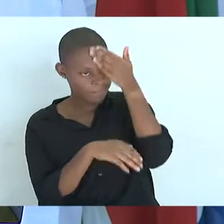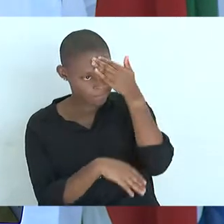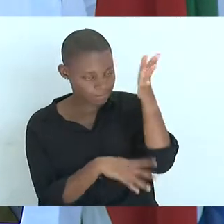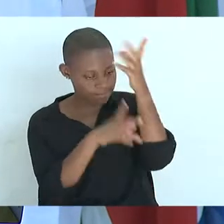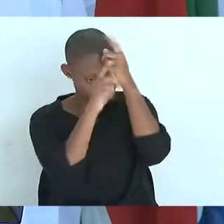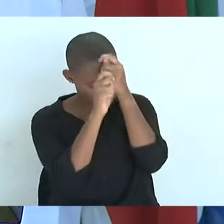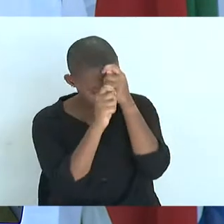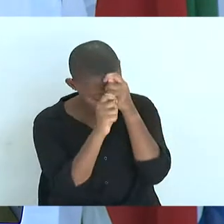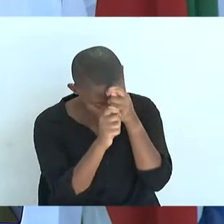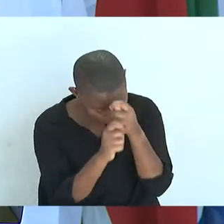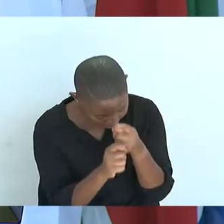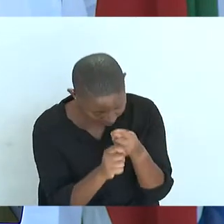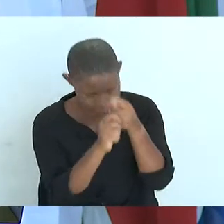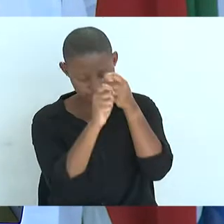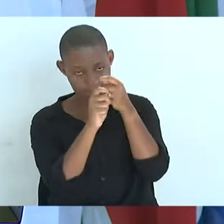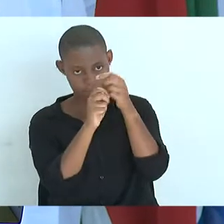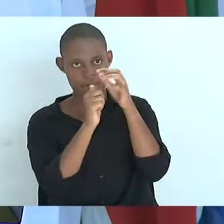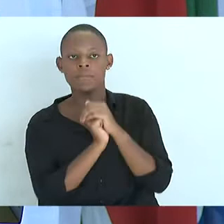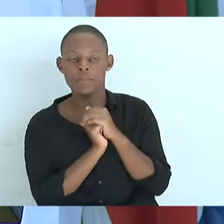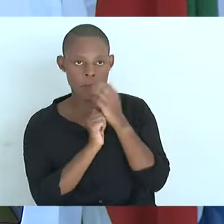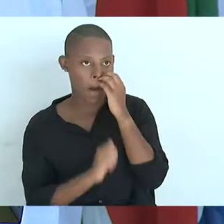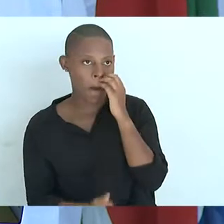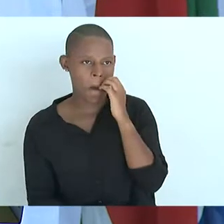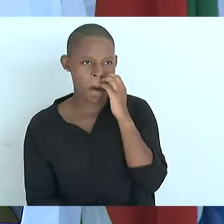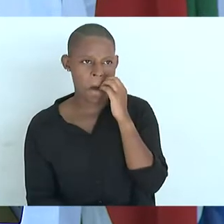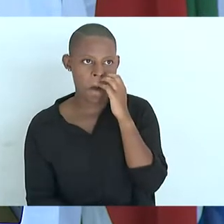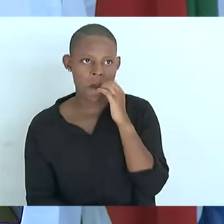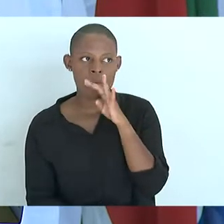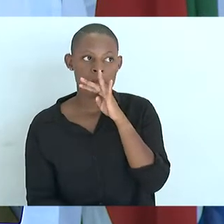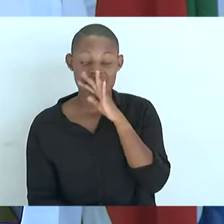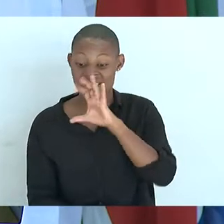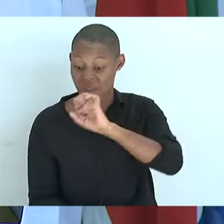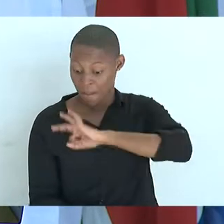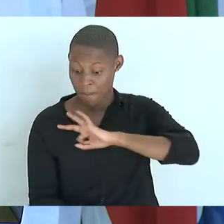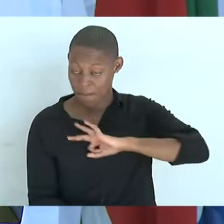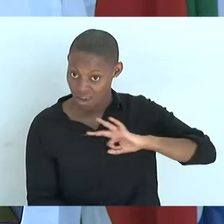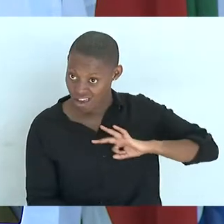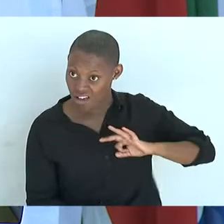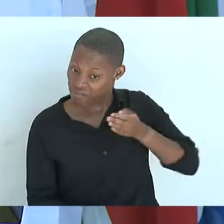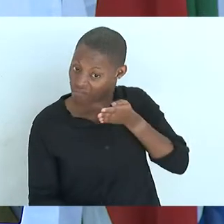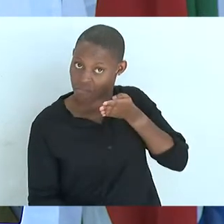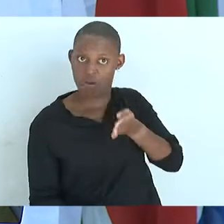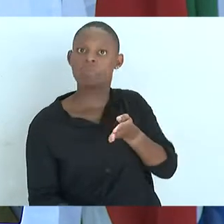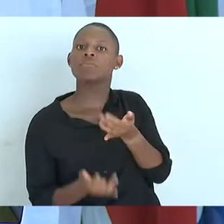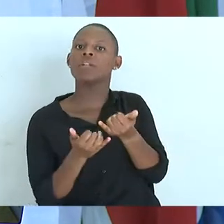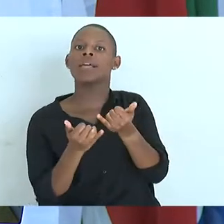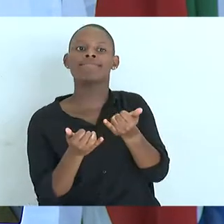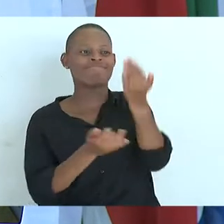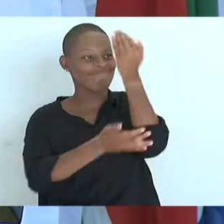Greetings to all mayors present here.